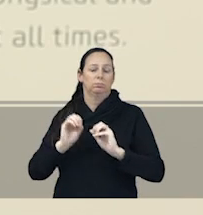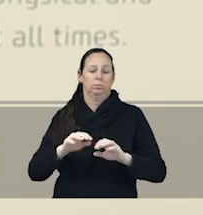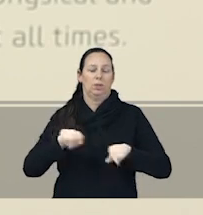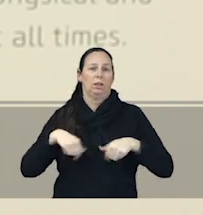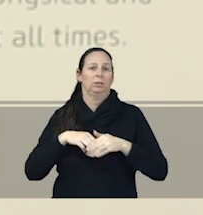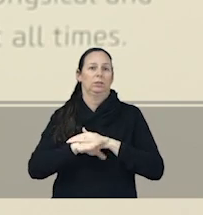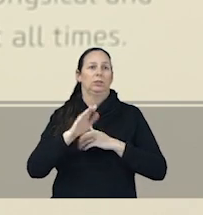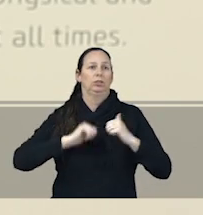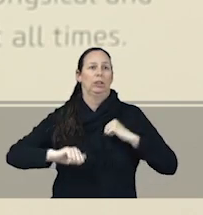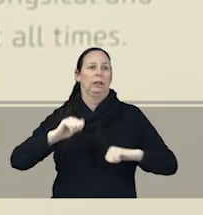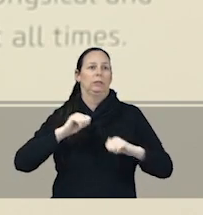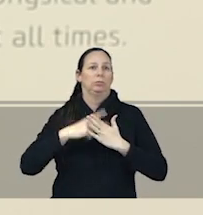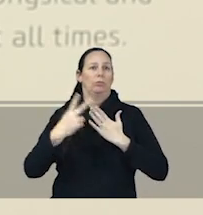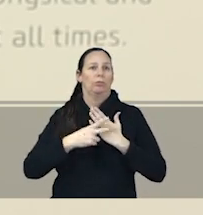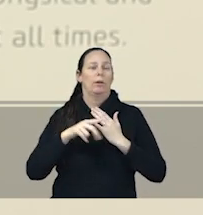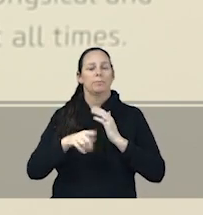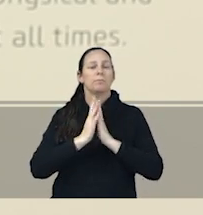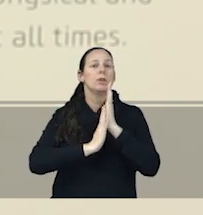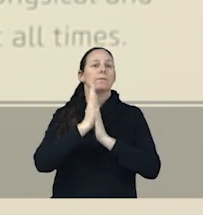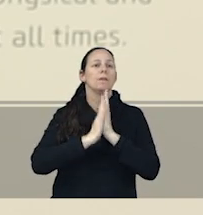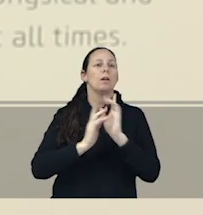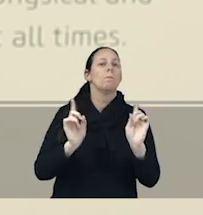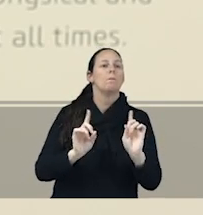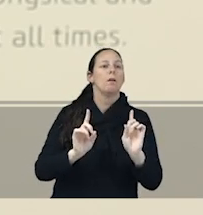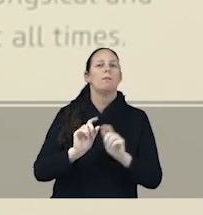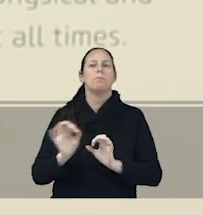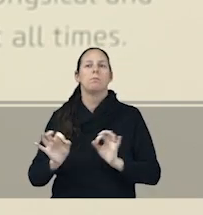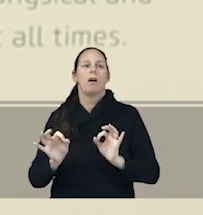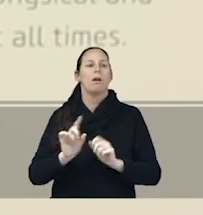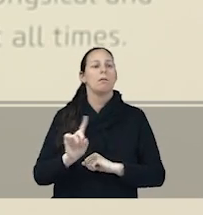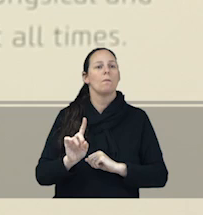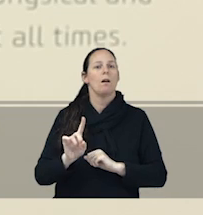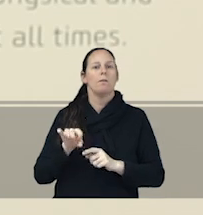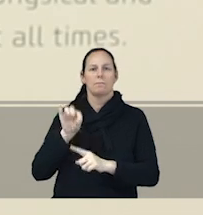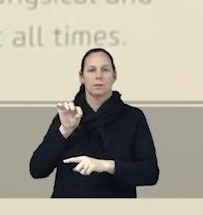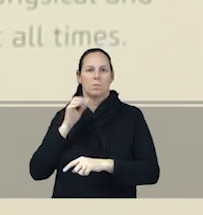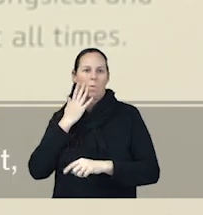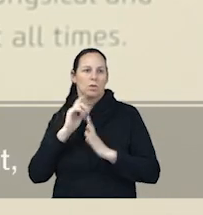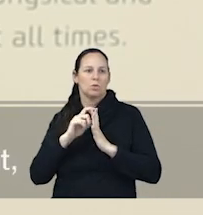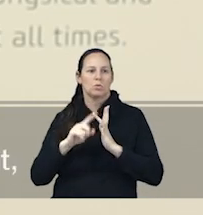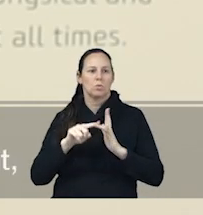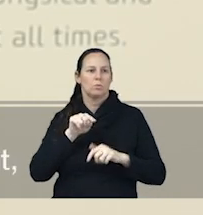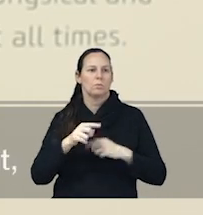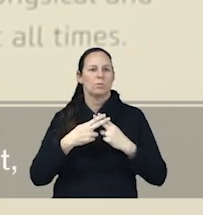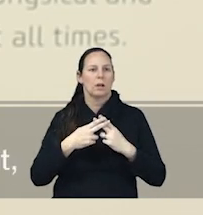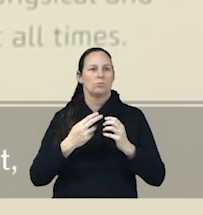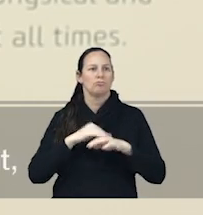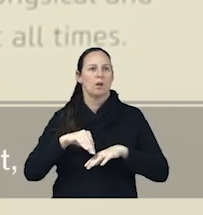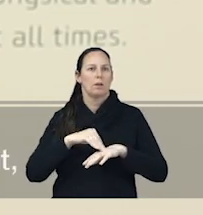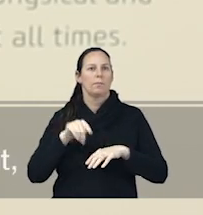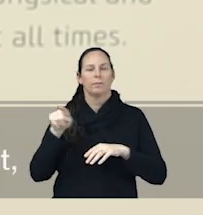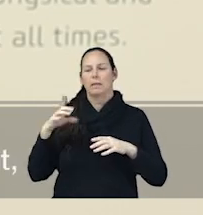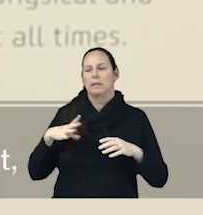program. And after they have a motivation to commit these offences, they must know how to commit the offences. So they must have the ability